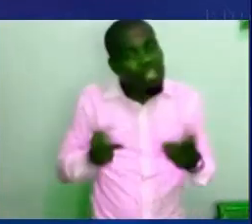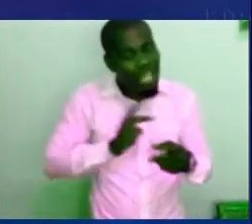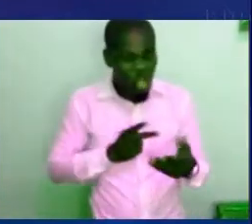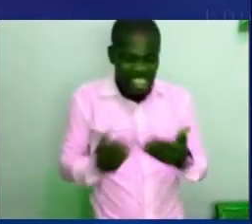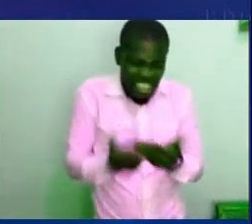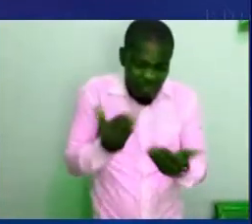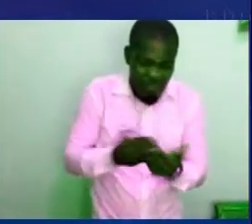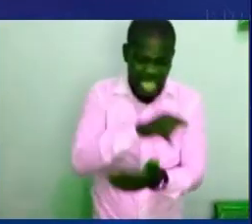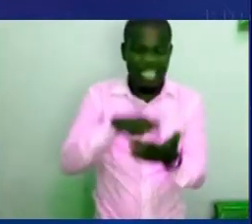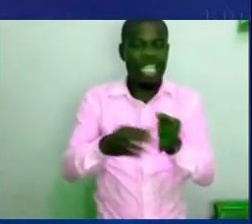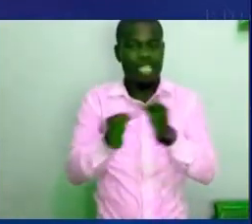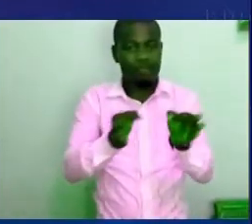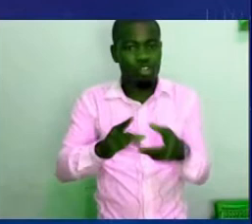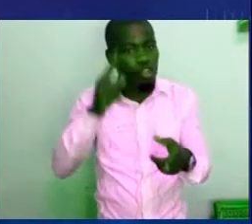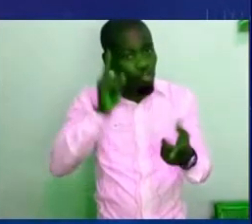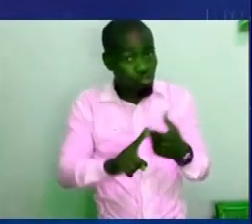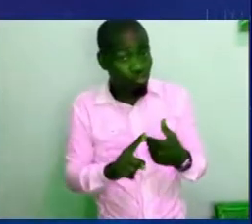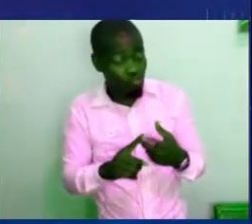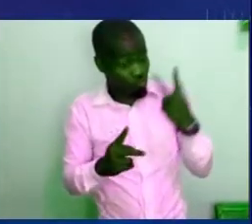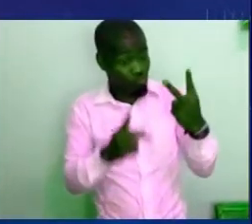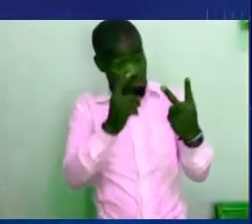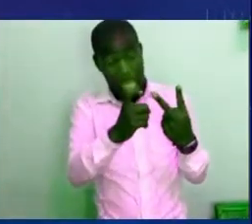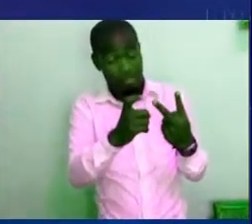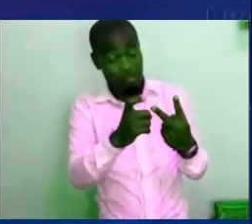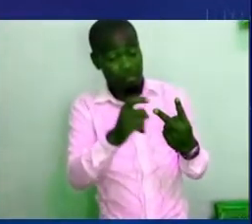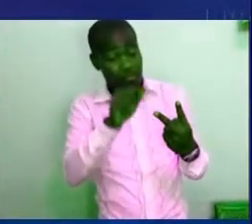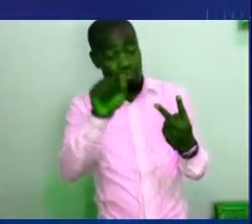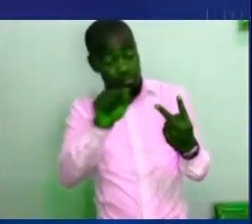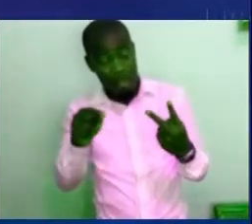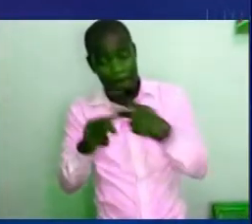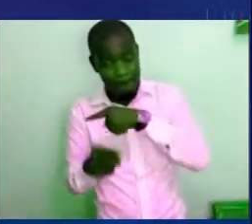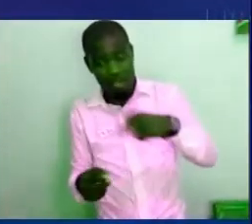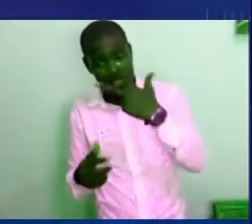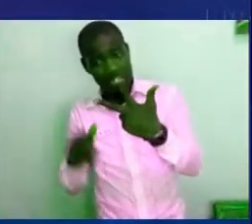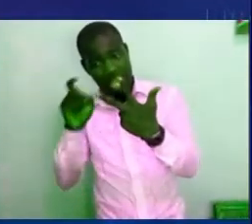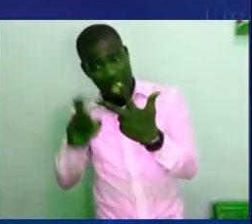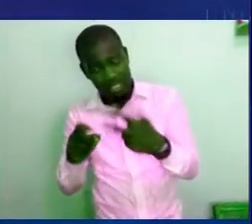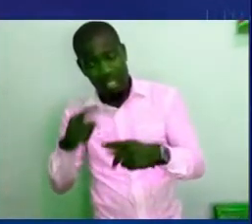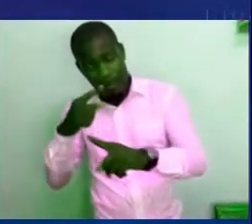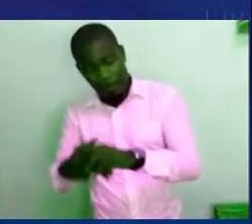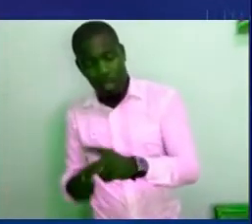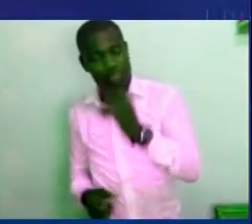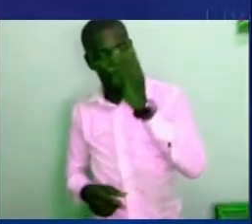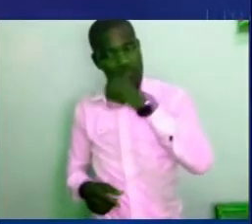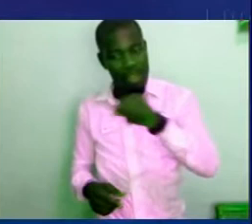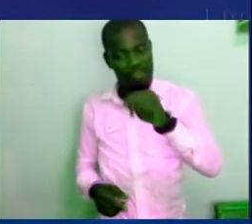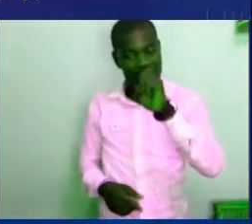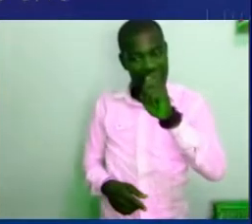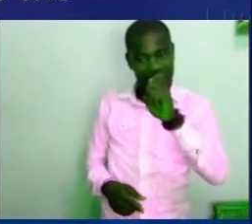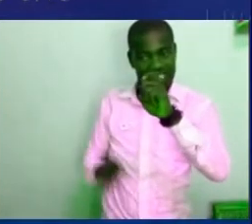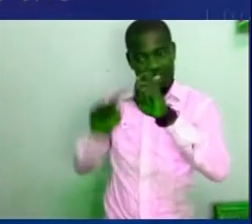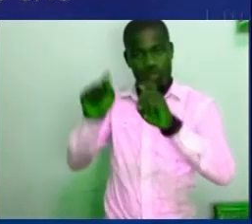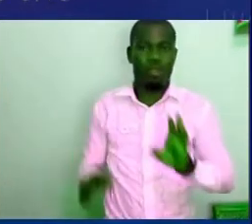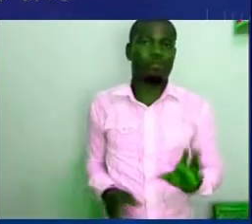Now let's look at some examples. Let's simplify this expression: 2x squared minus 3ax plus 4x